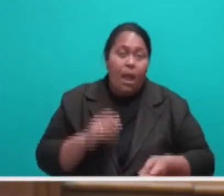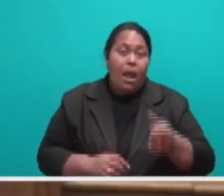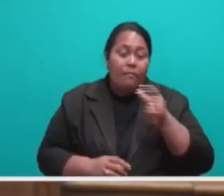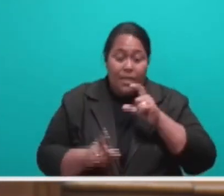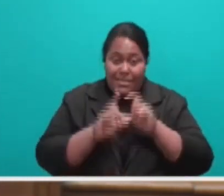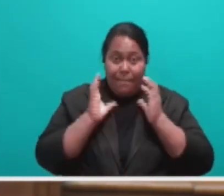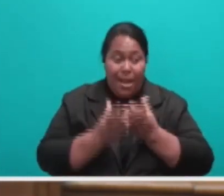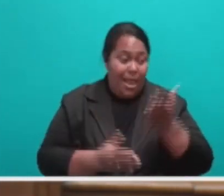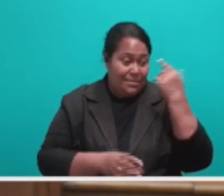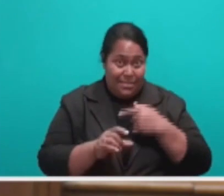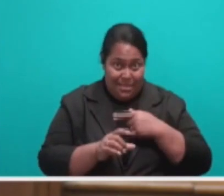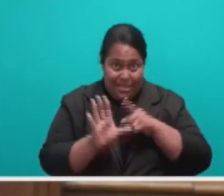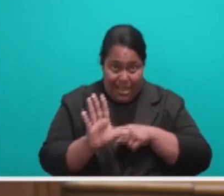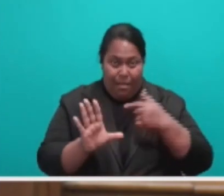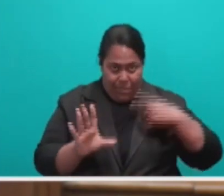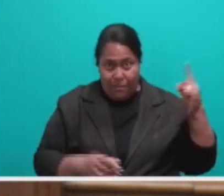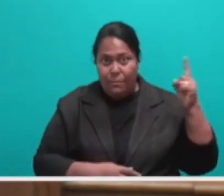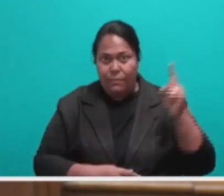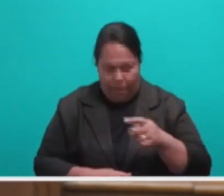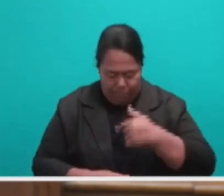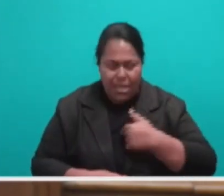last year, I announced